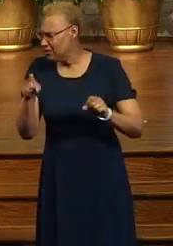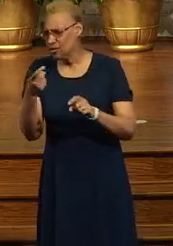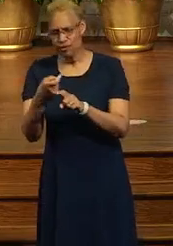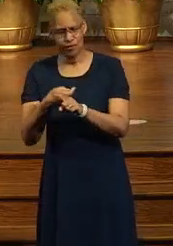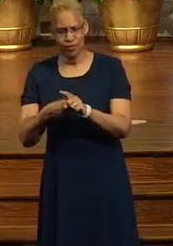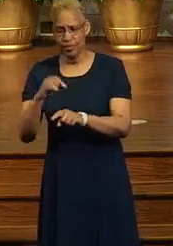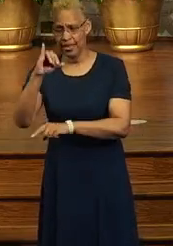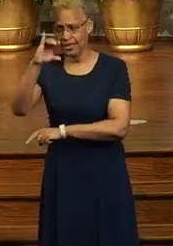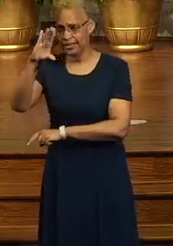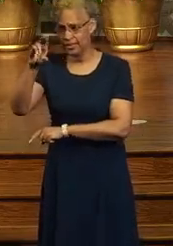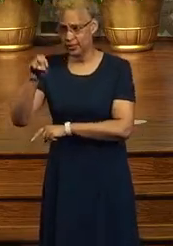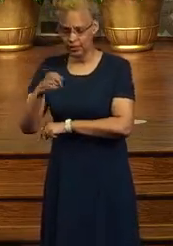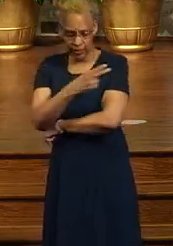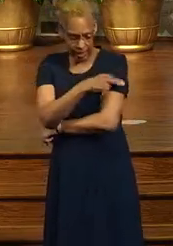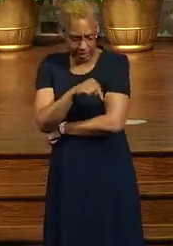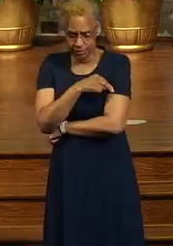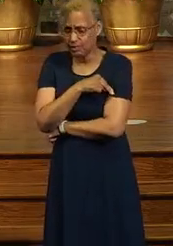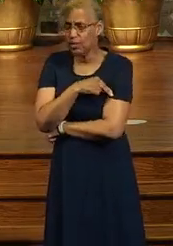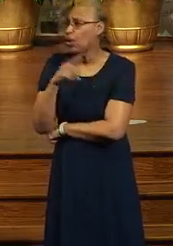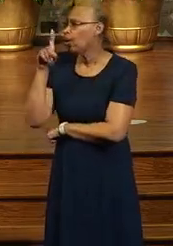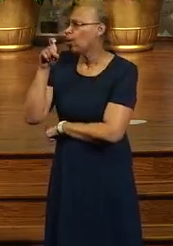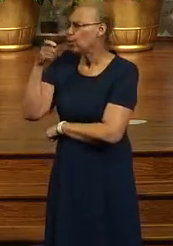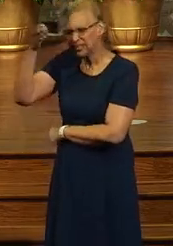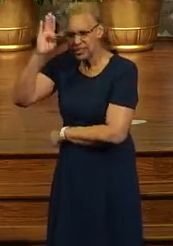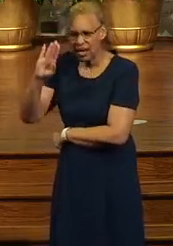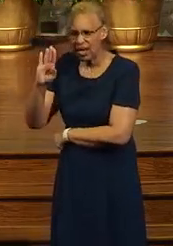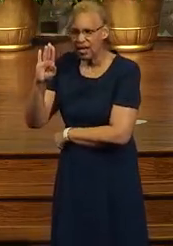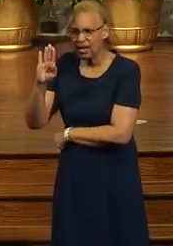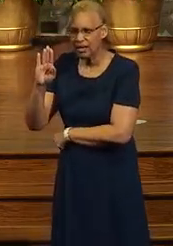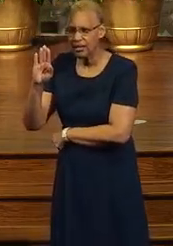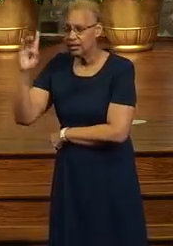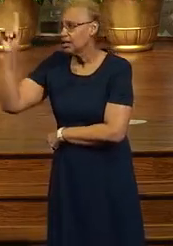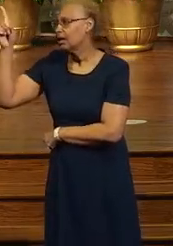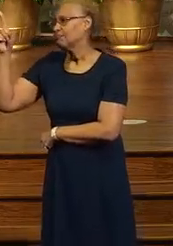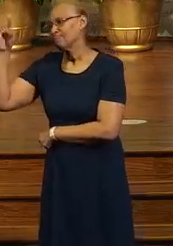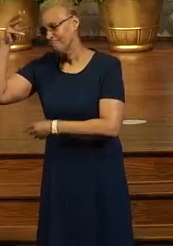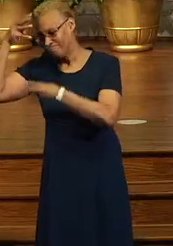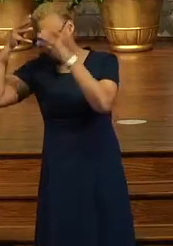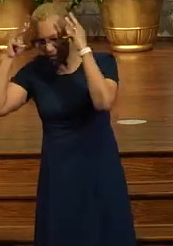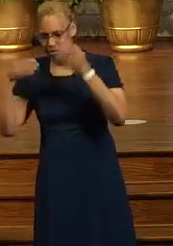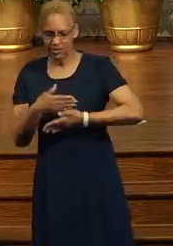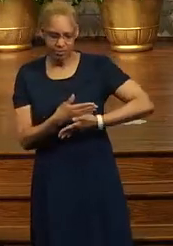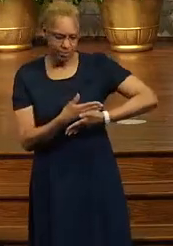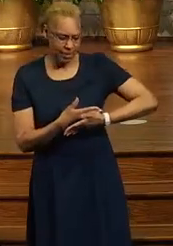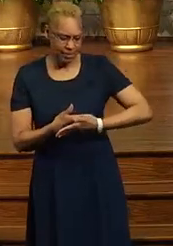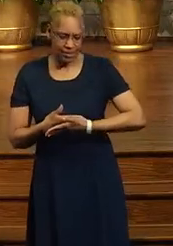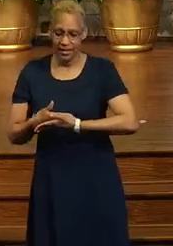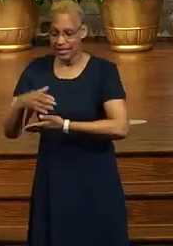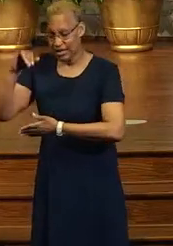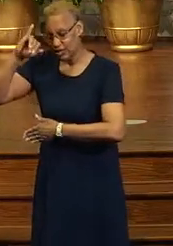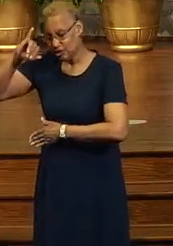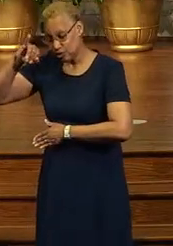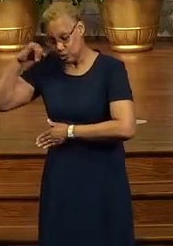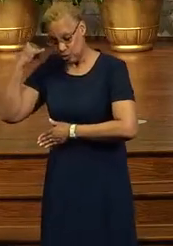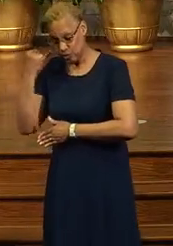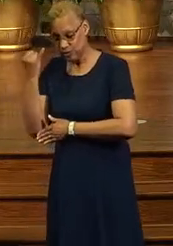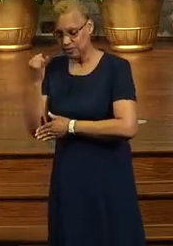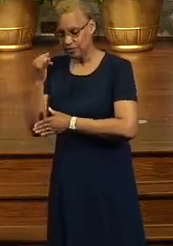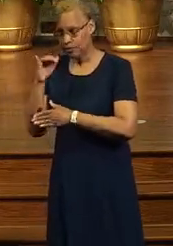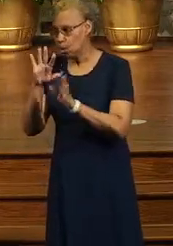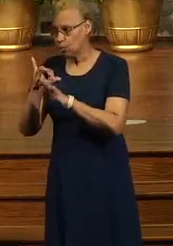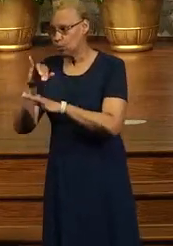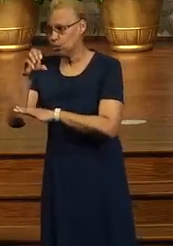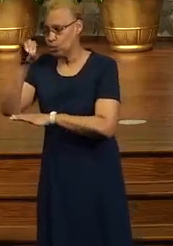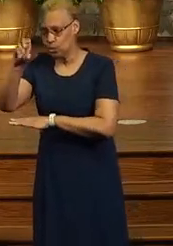that testimony? Who is this God? He is Mary's baby, isn't he? Joseph's scepter, Ezekiel's